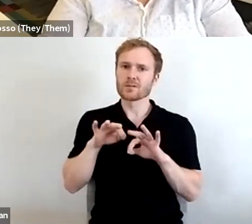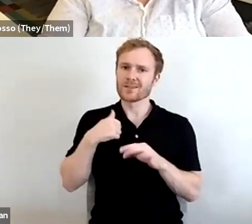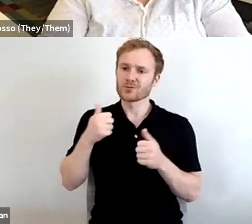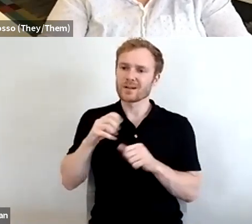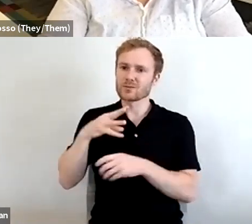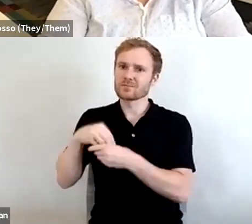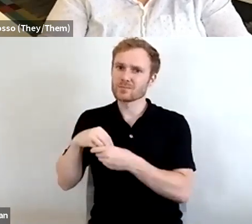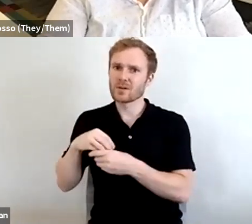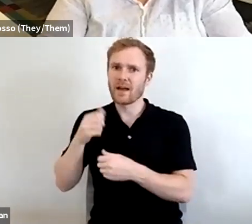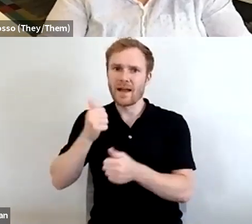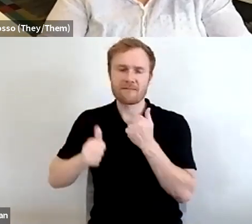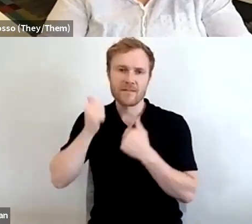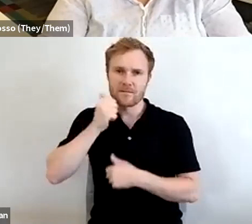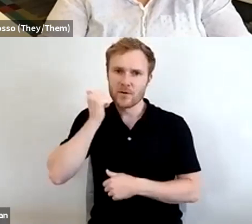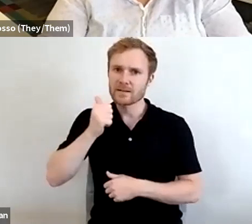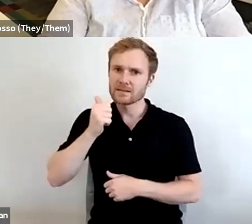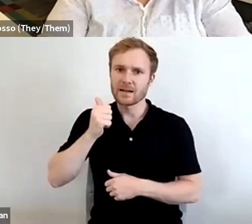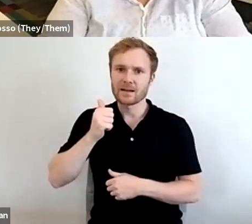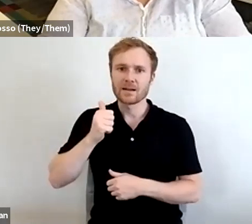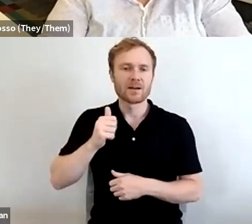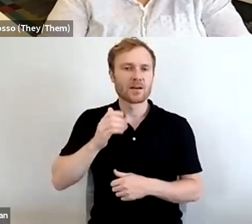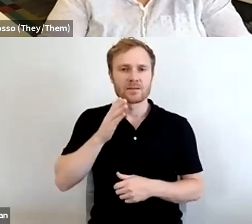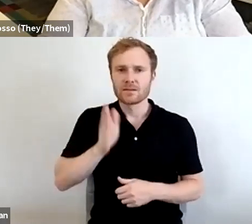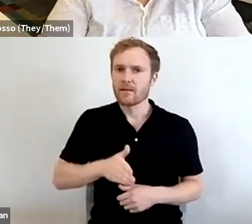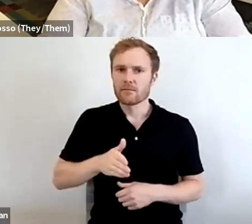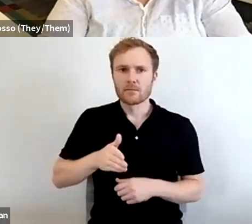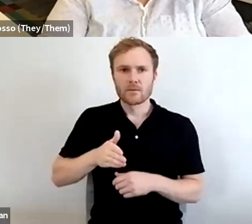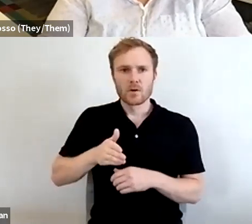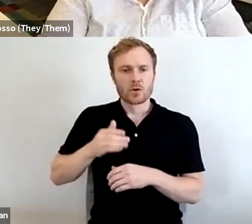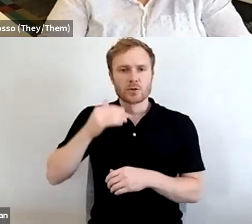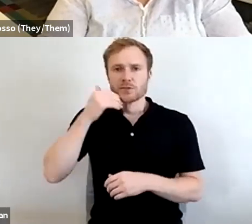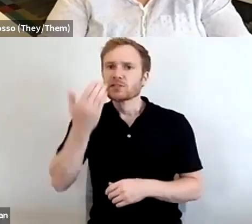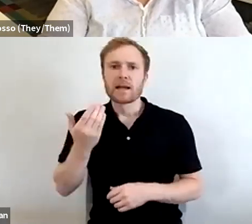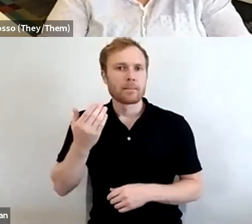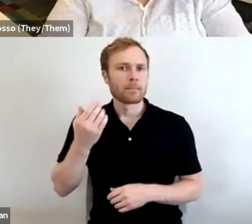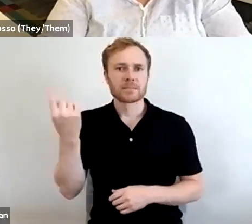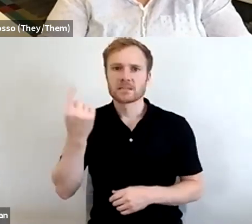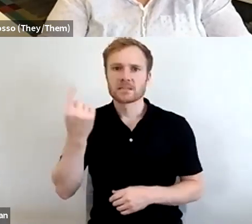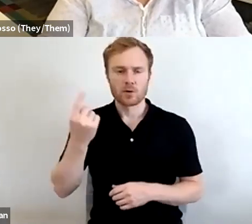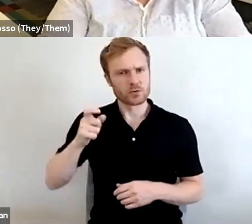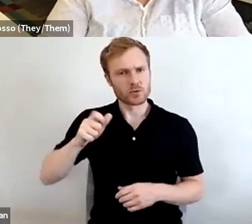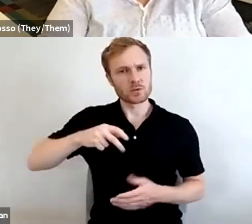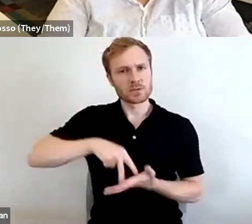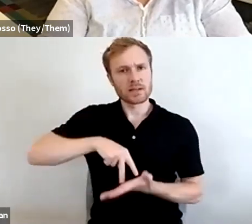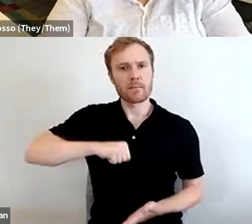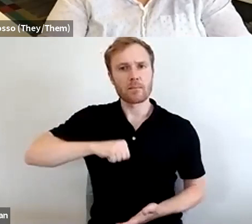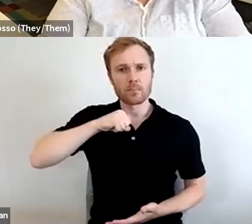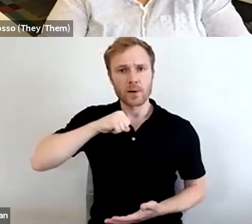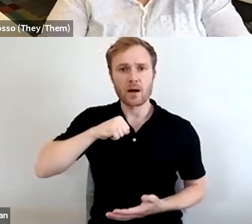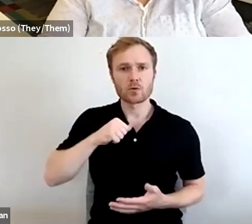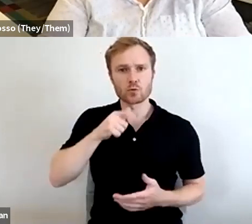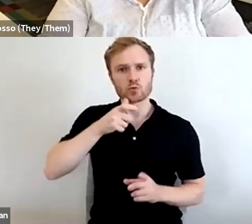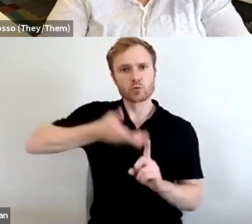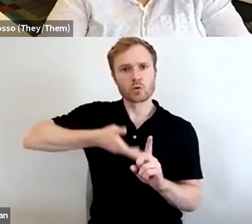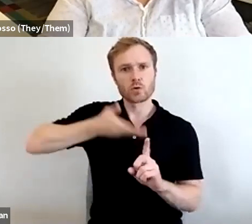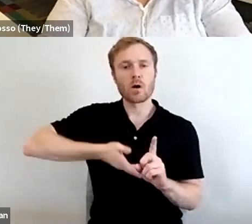There should be no shame in your game, ever. You need to be proud and stand in who you are, however that is, whenever that is, and you should be